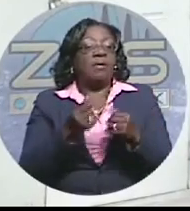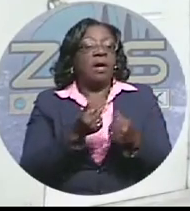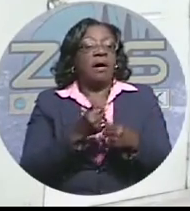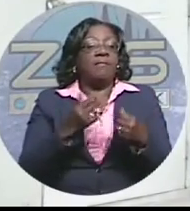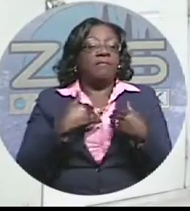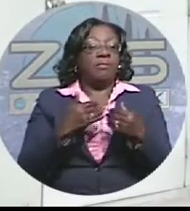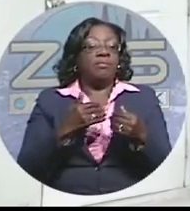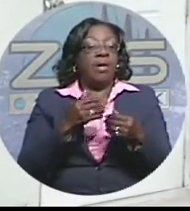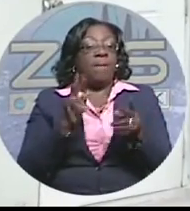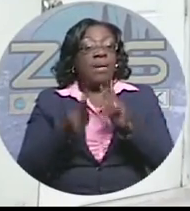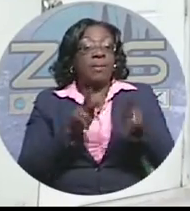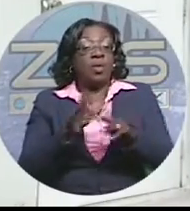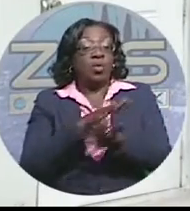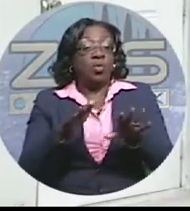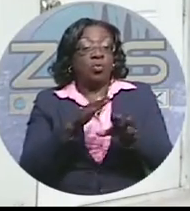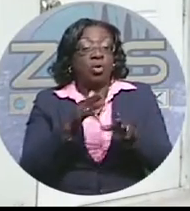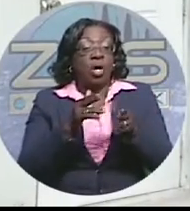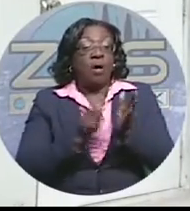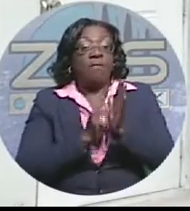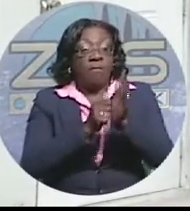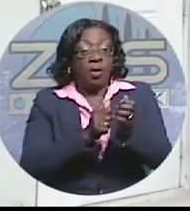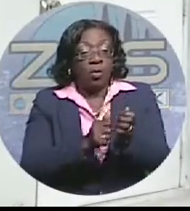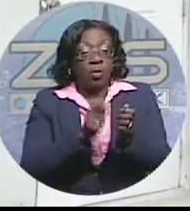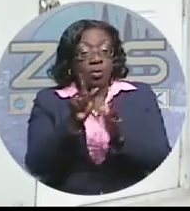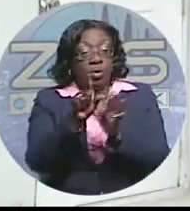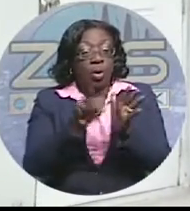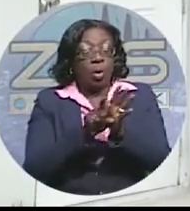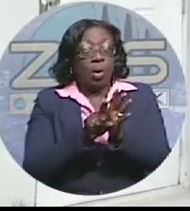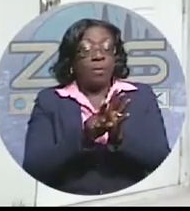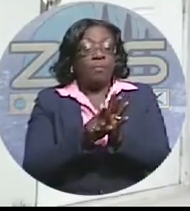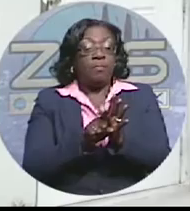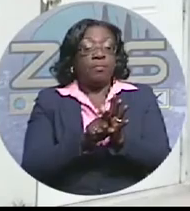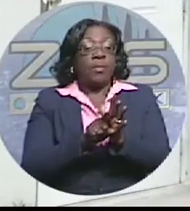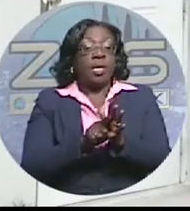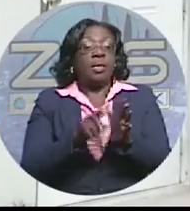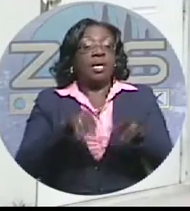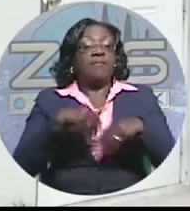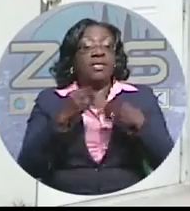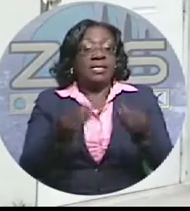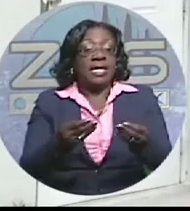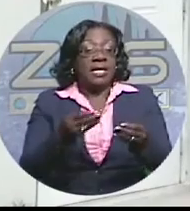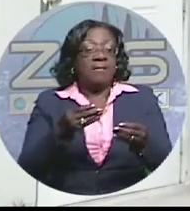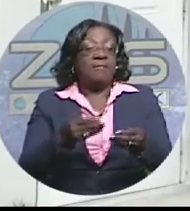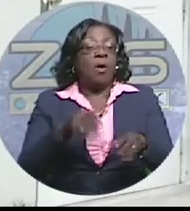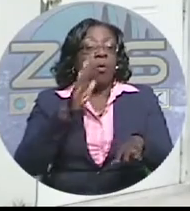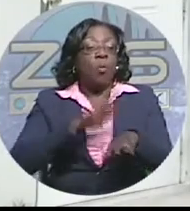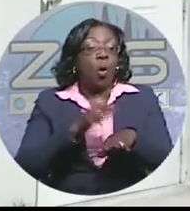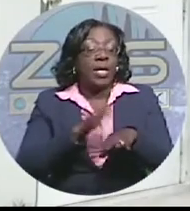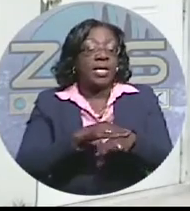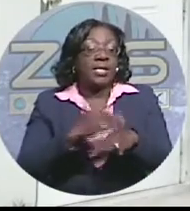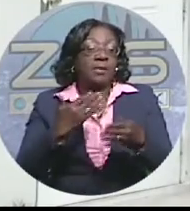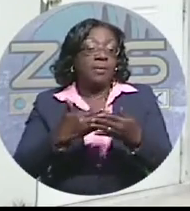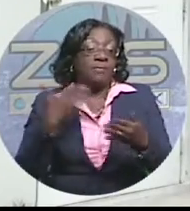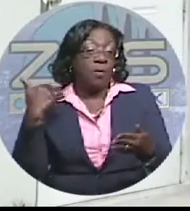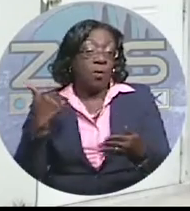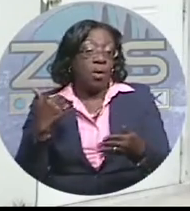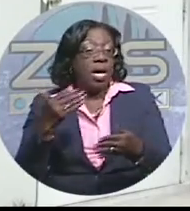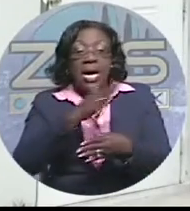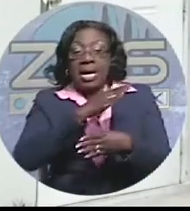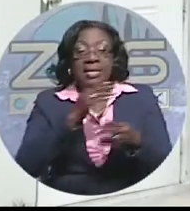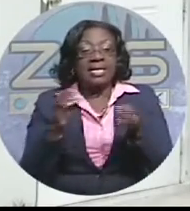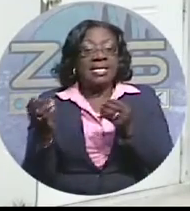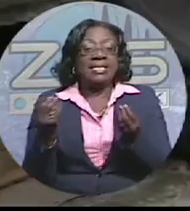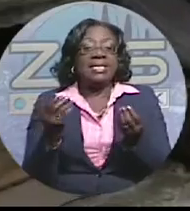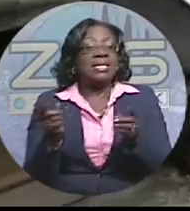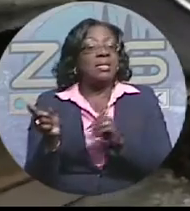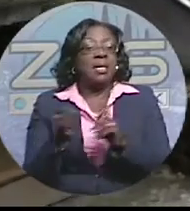have no disregard for the notices that they would have received, the environmental court is necessary that we can deal with